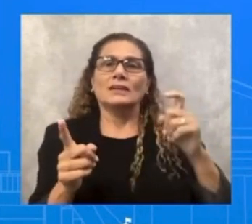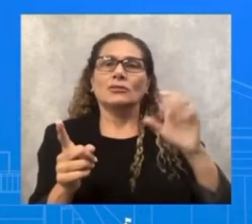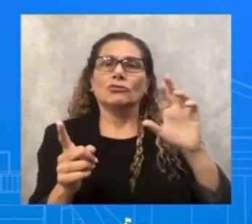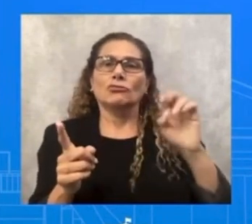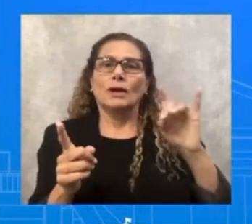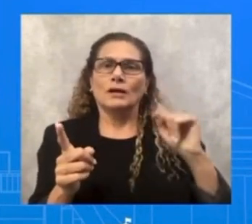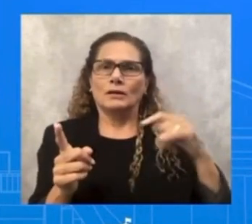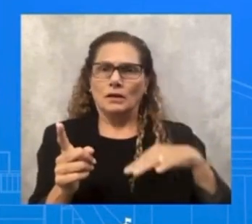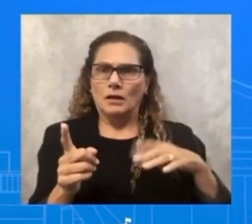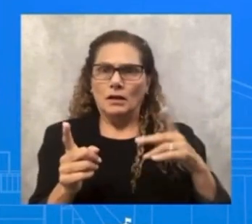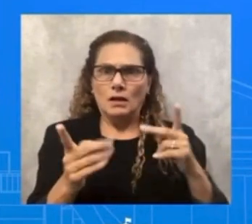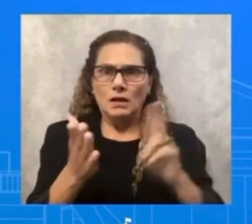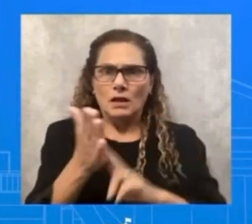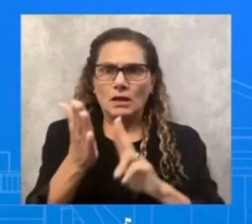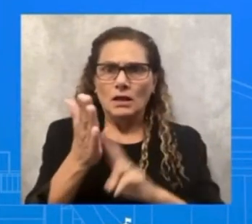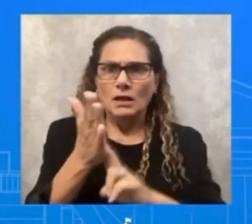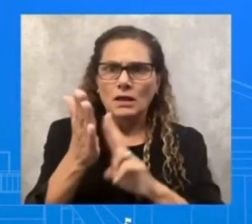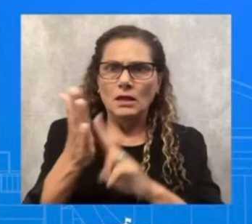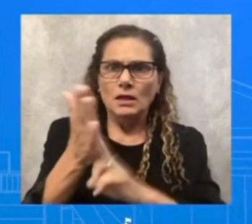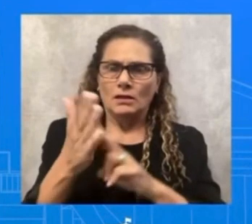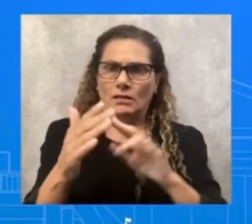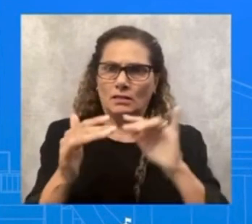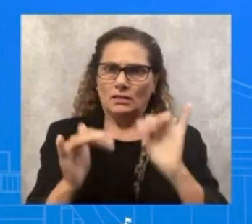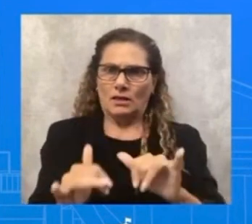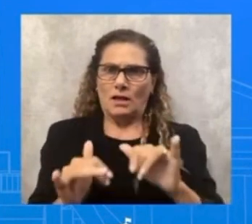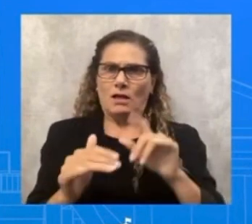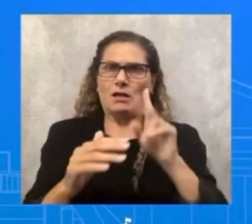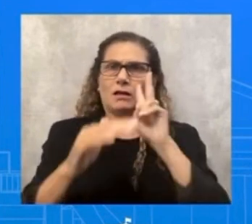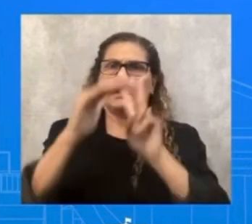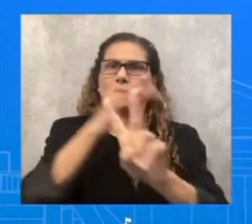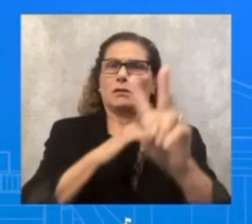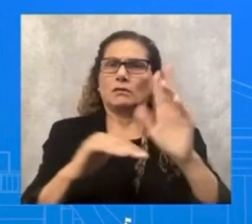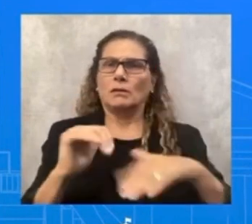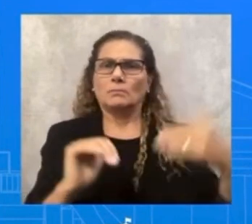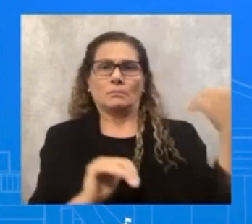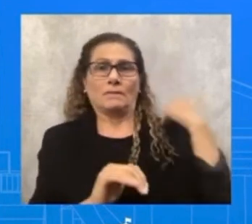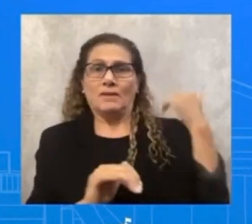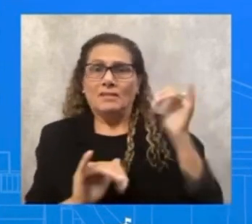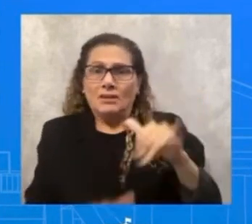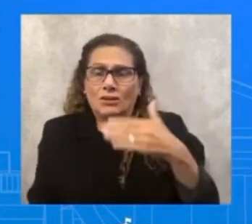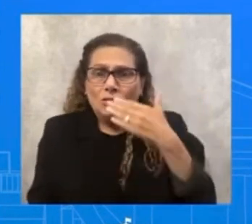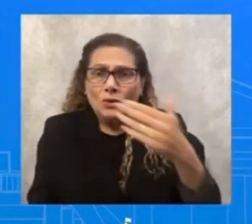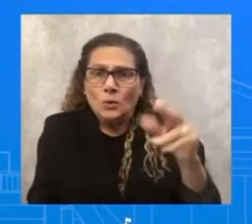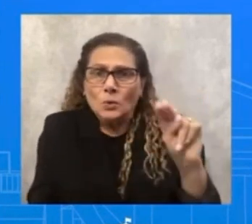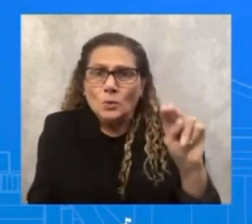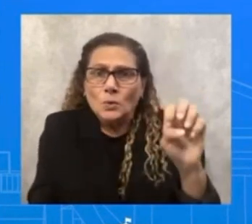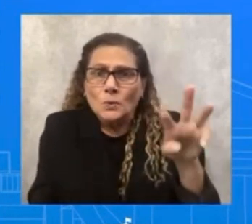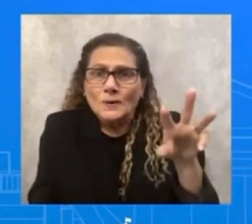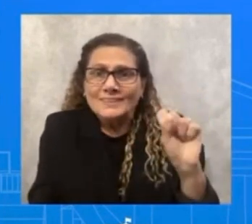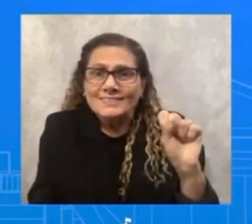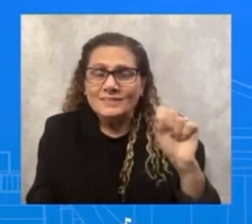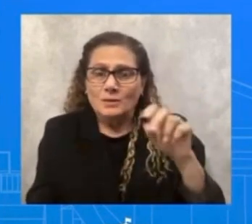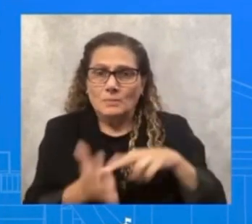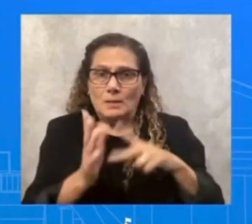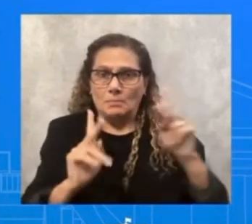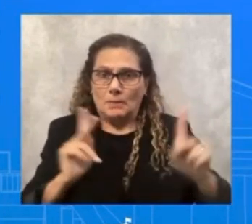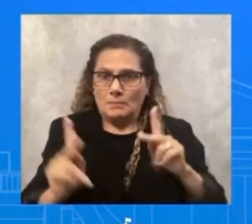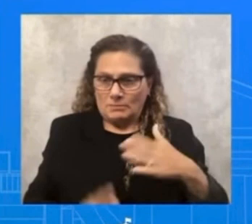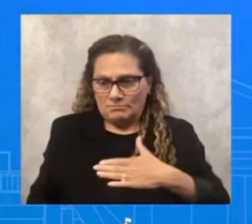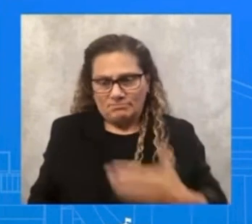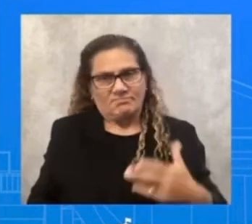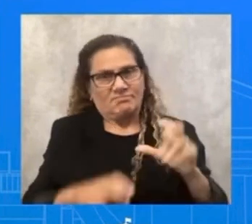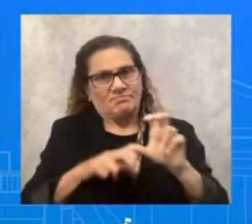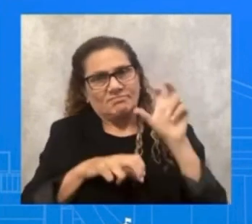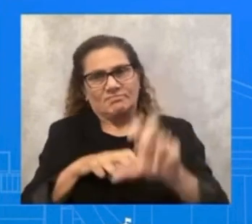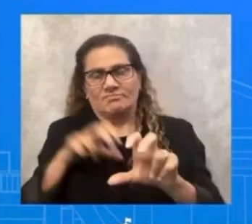score. But that's a good news story. That means that people are investing in America. They're putting people to work. We're bringing supply